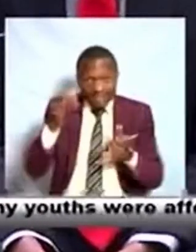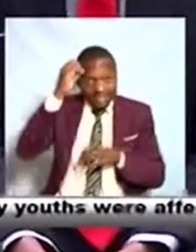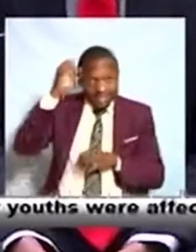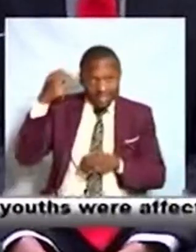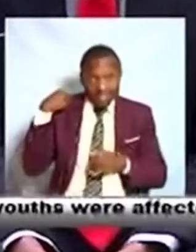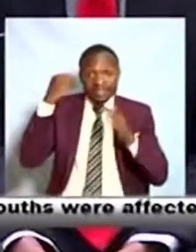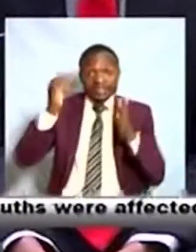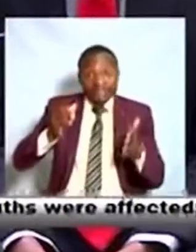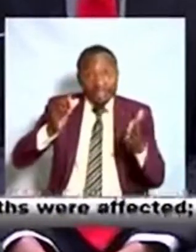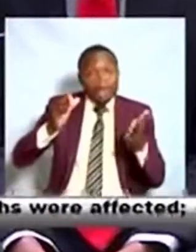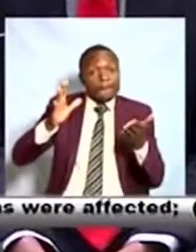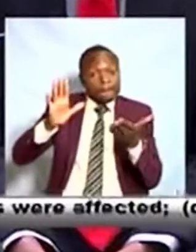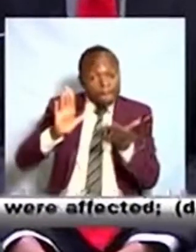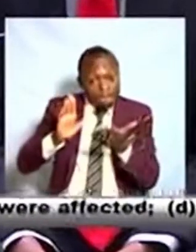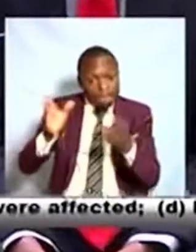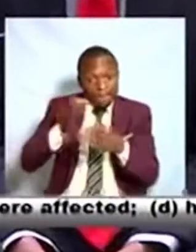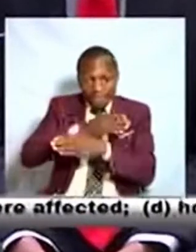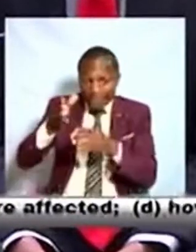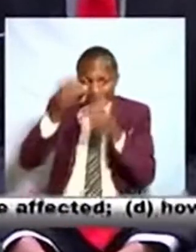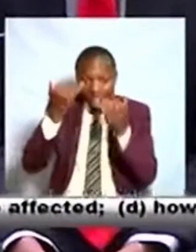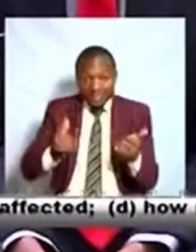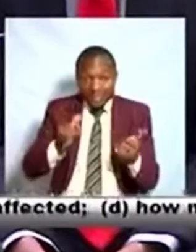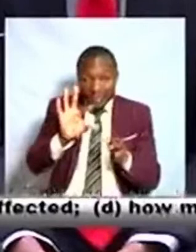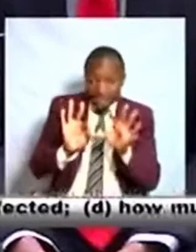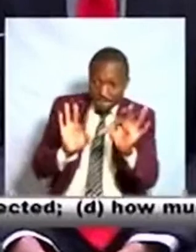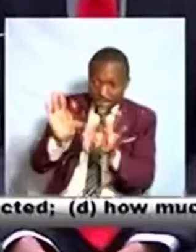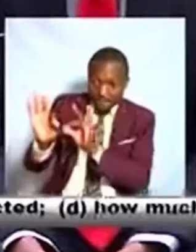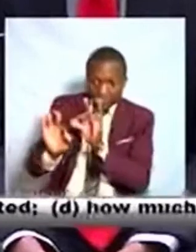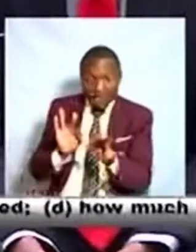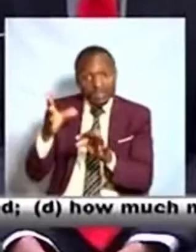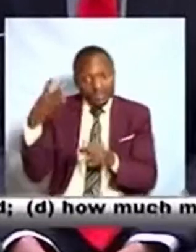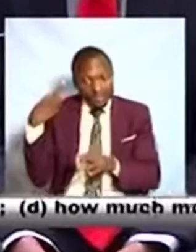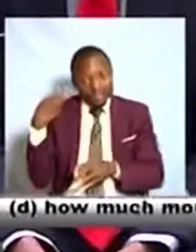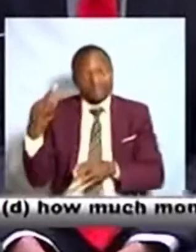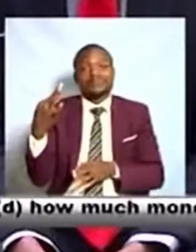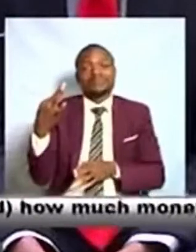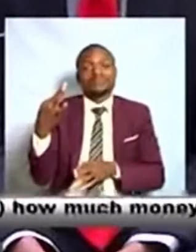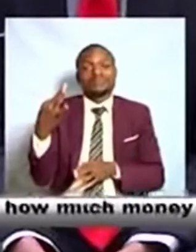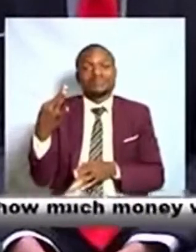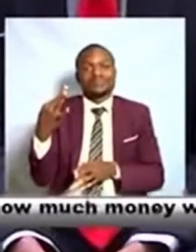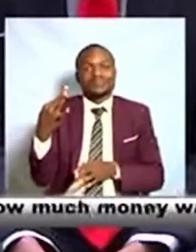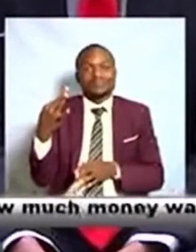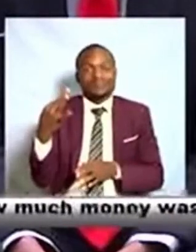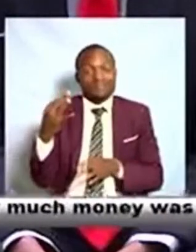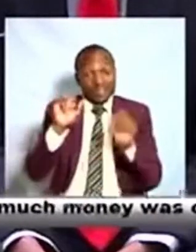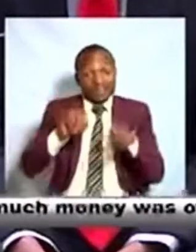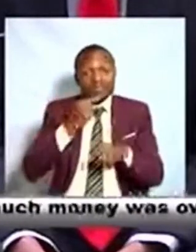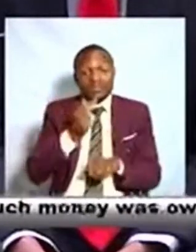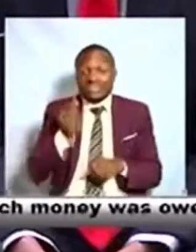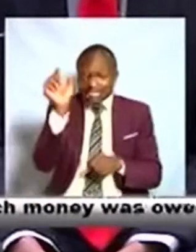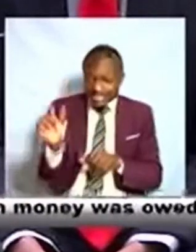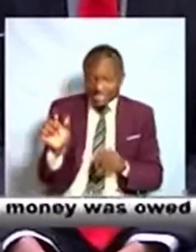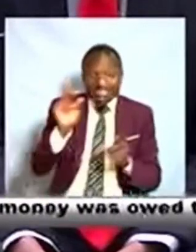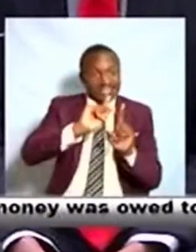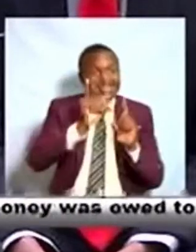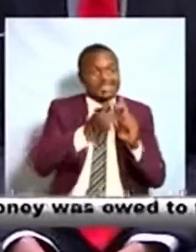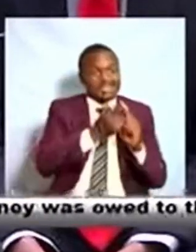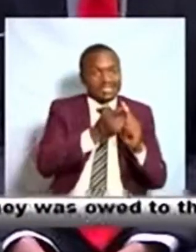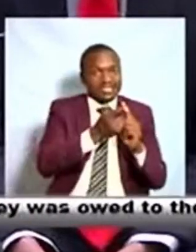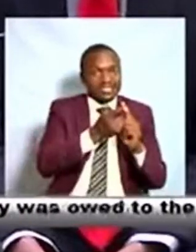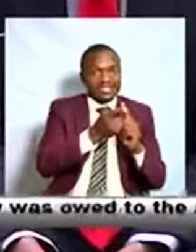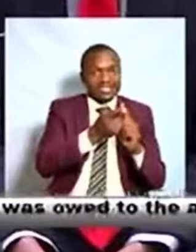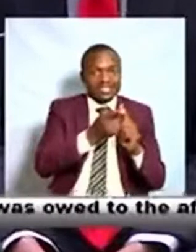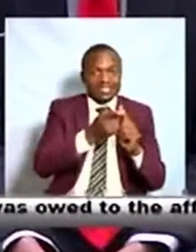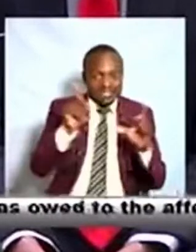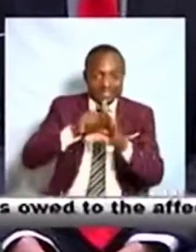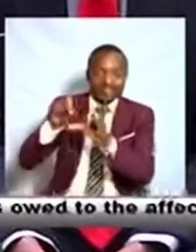are busy now scrutinizing these applications in every district, and I can confirm that every district really participated